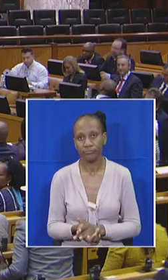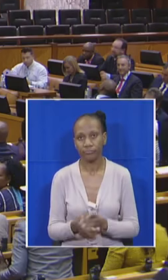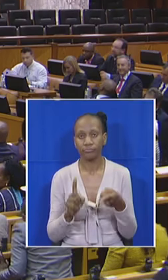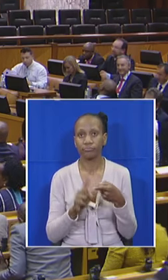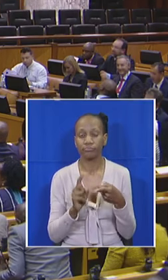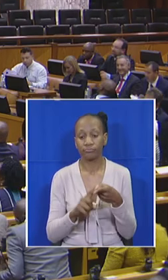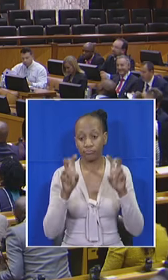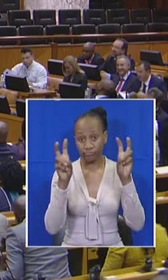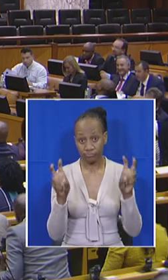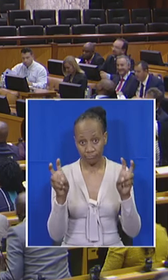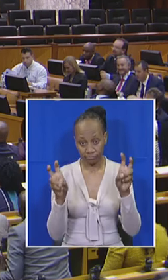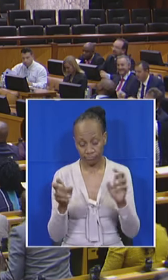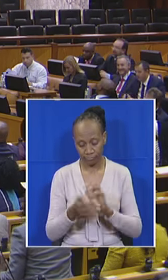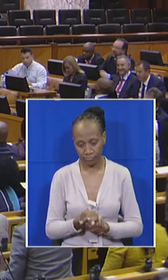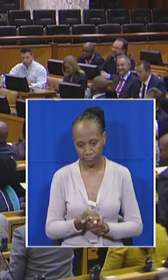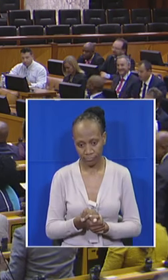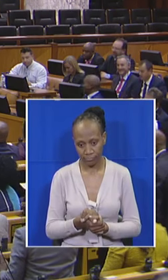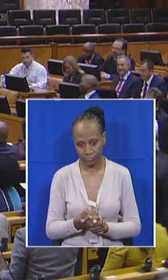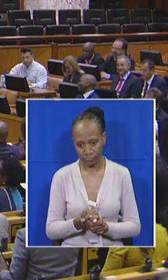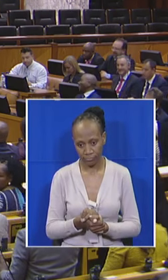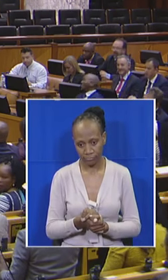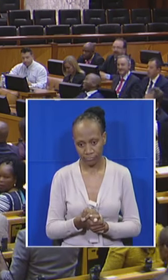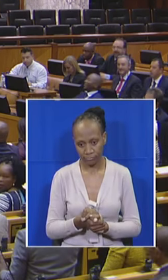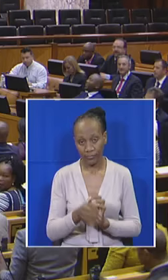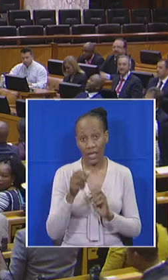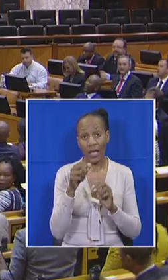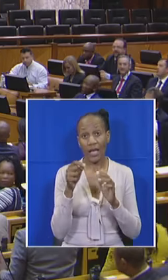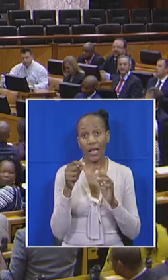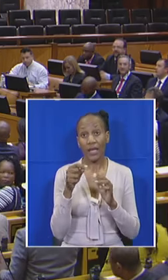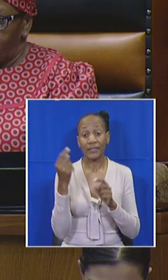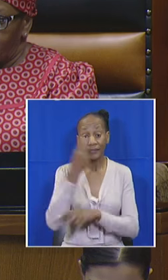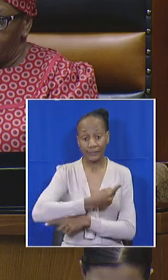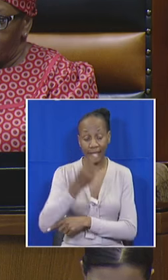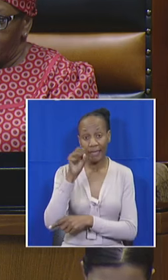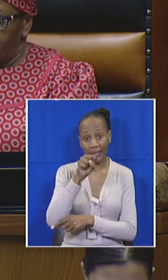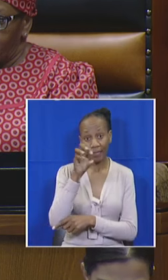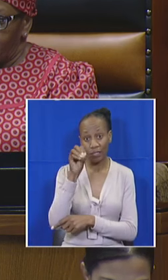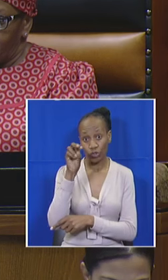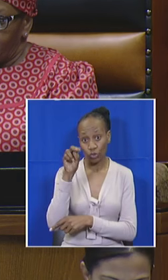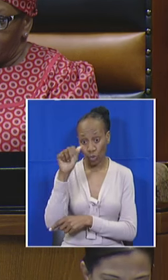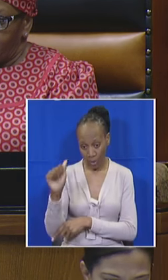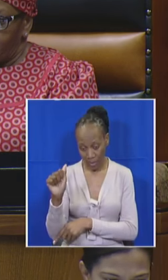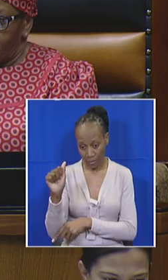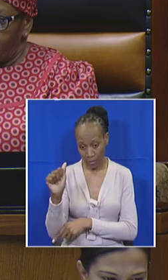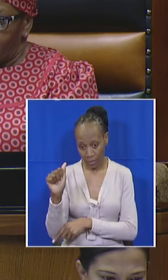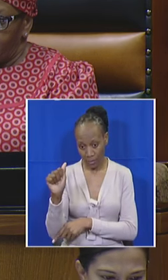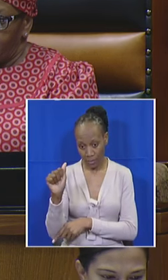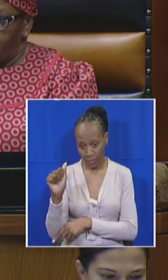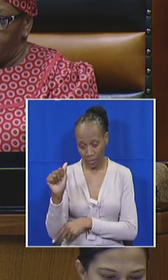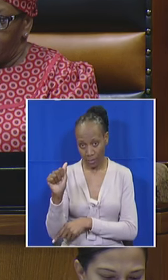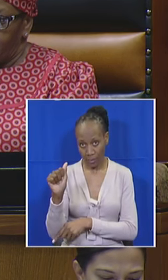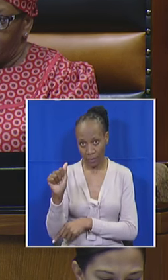I quote, "On the occasion of SONA, there was an unfortunate